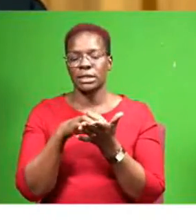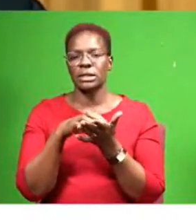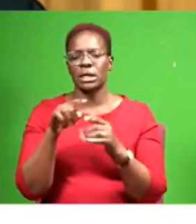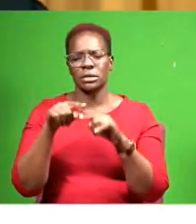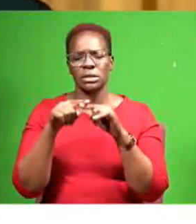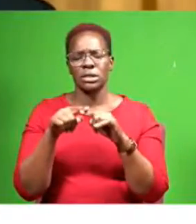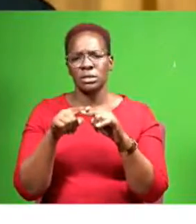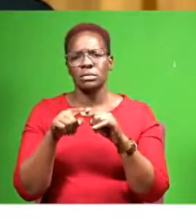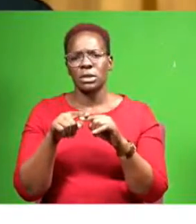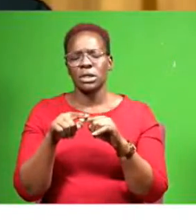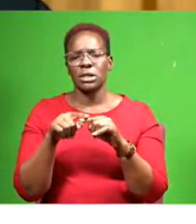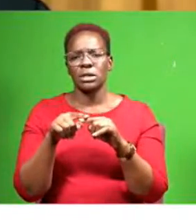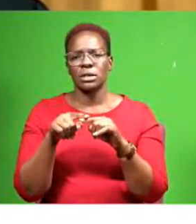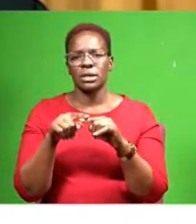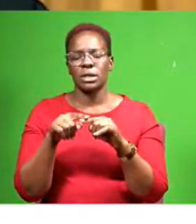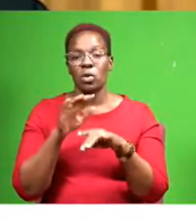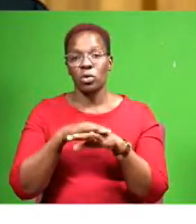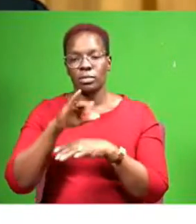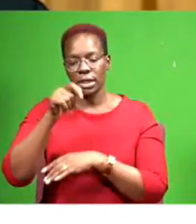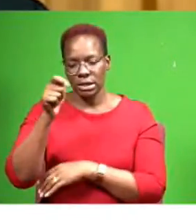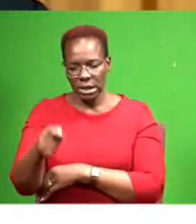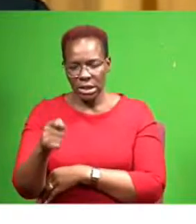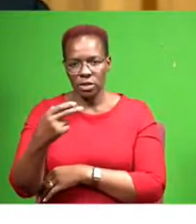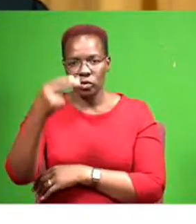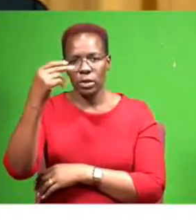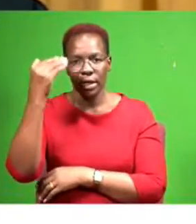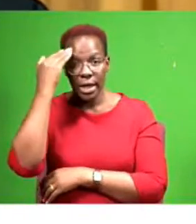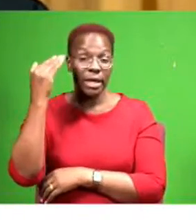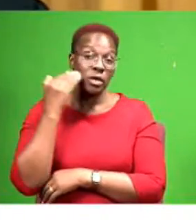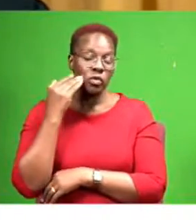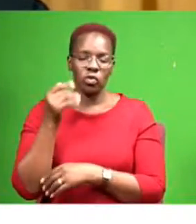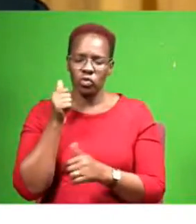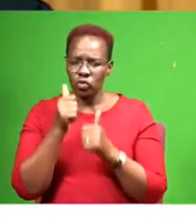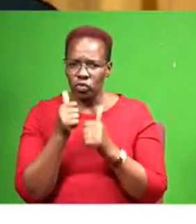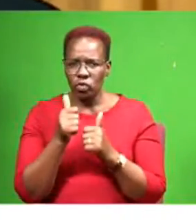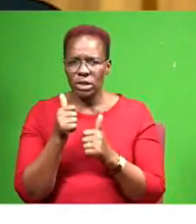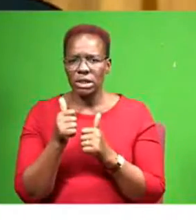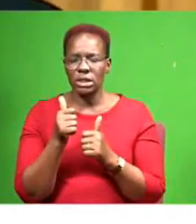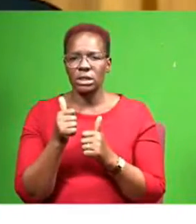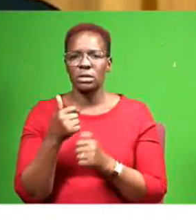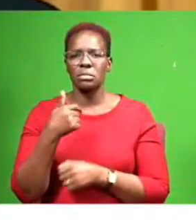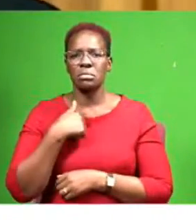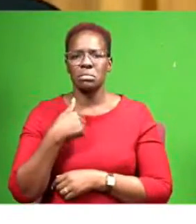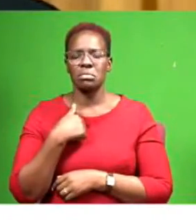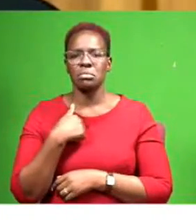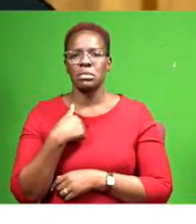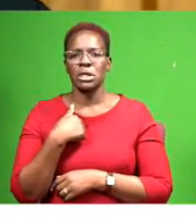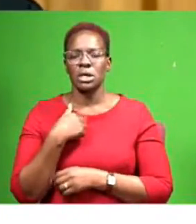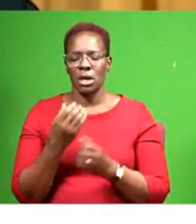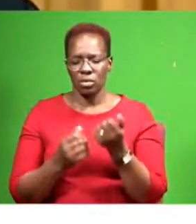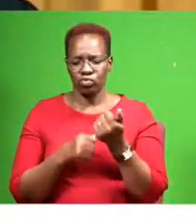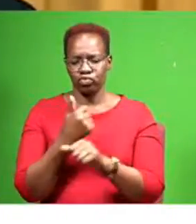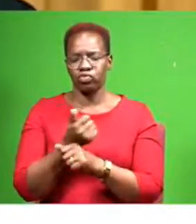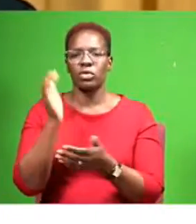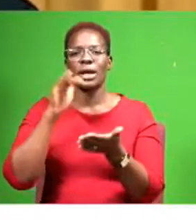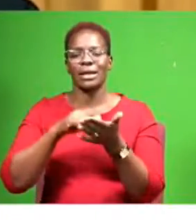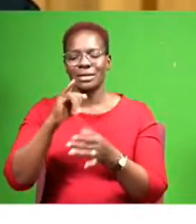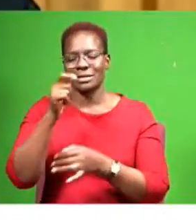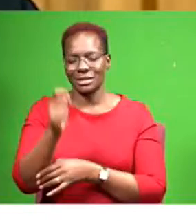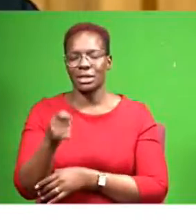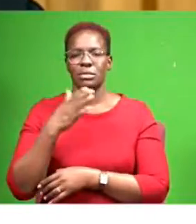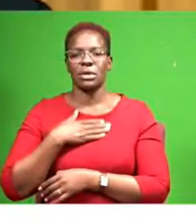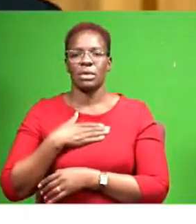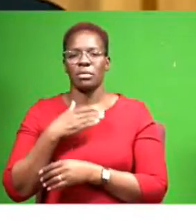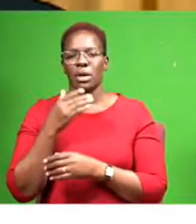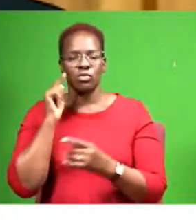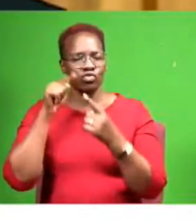upon by the judges of the High Court, and which I have reproduced in my judgment for purpose of